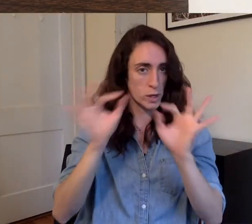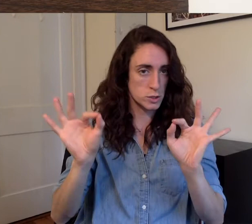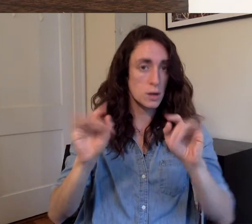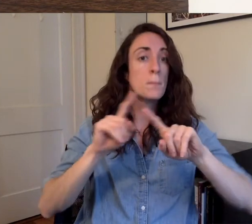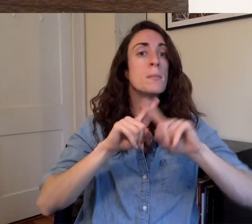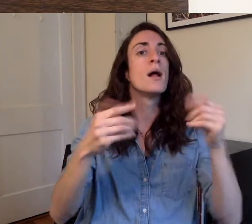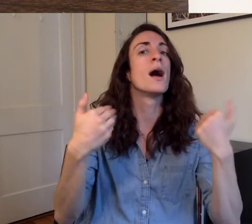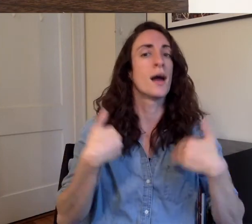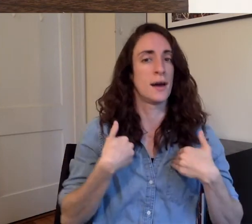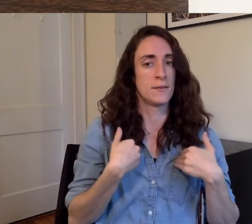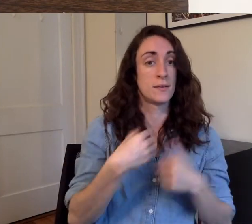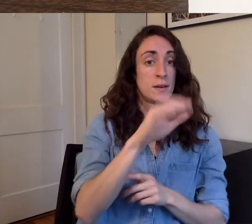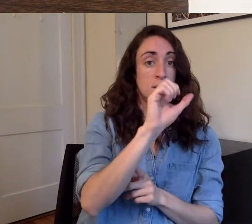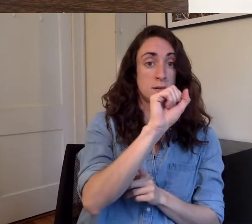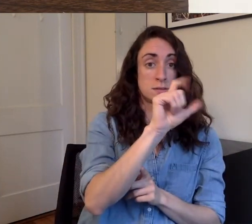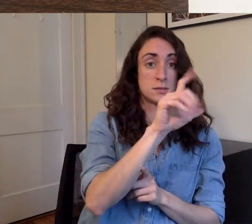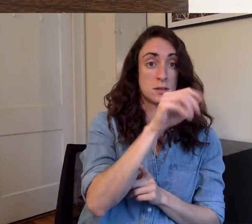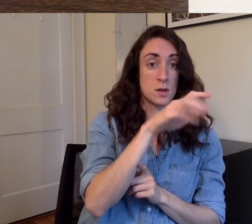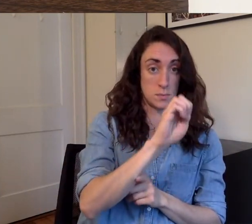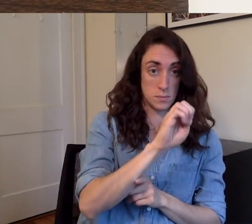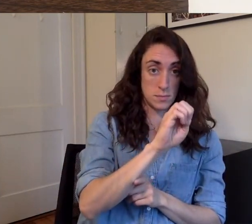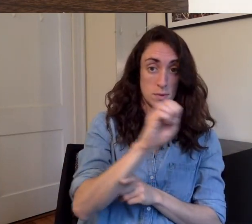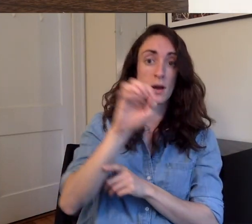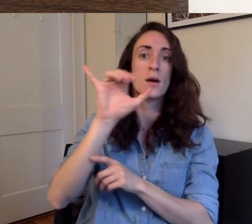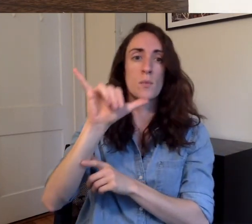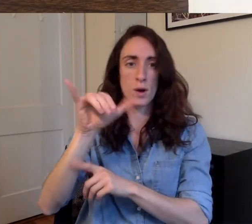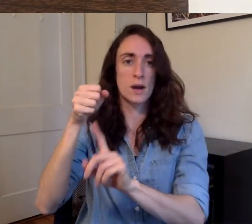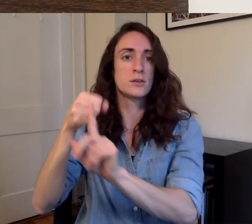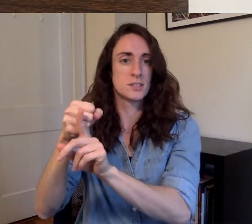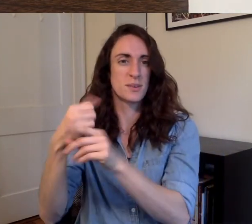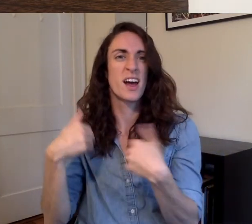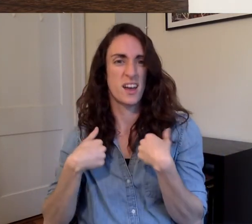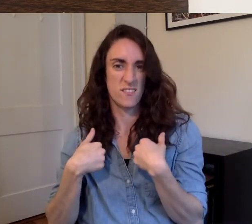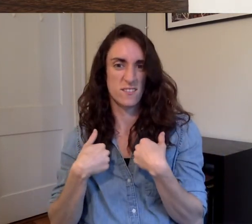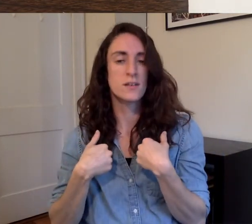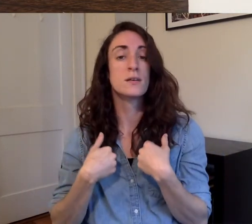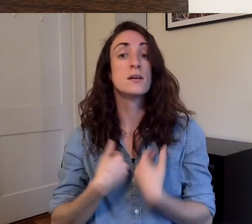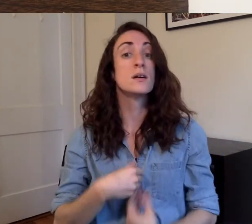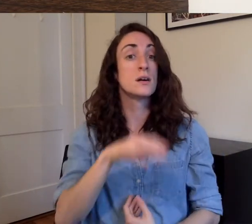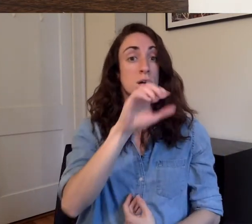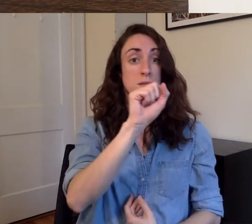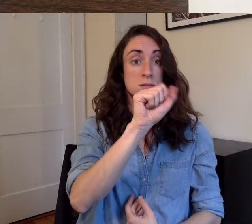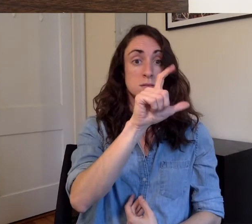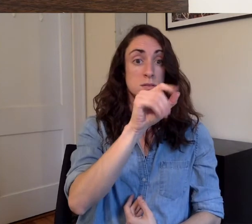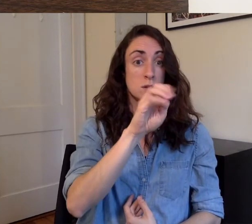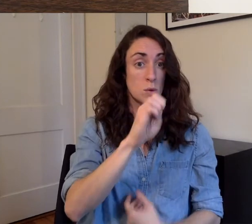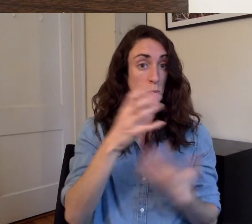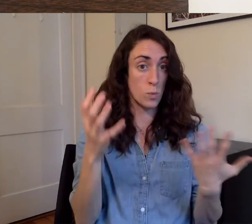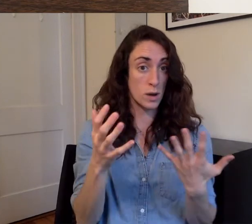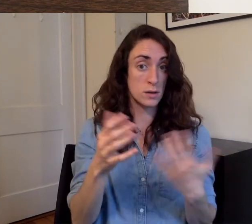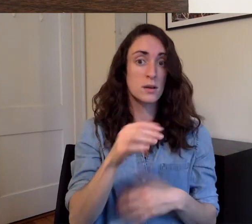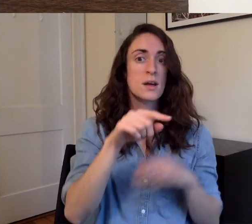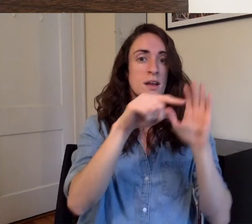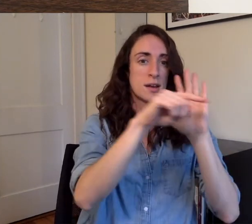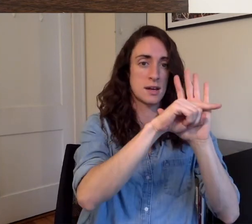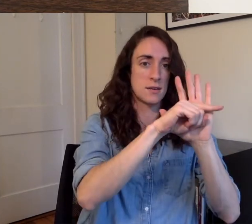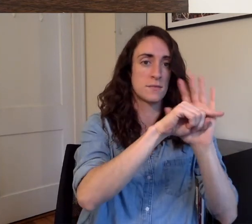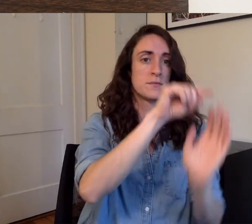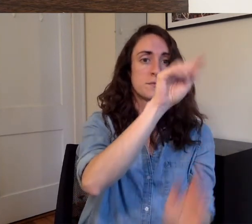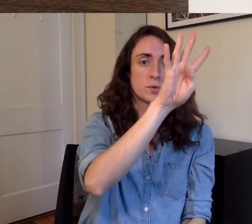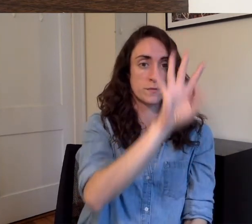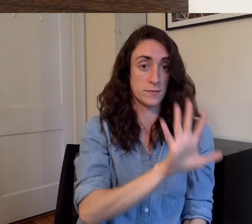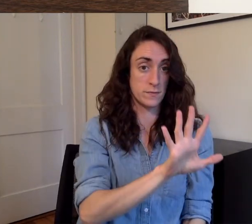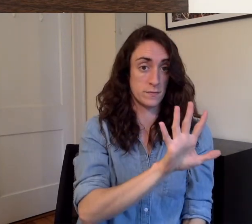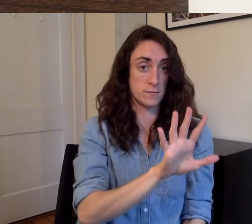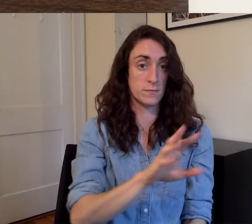So in this next example, you can see we don't have an equation written, but we have the slope and the y-intercept that have been given to us. The slope is